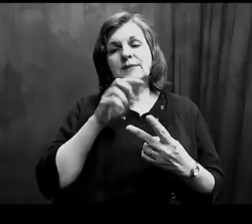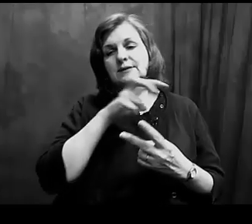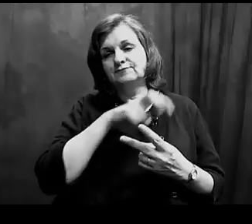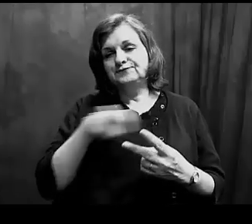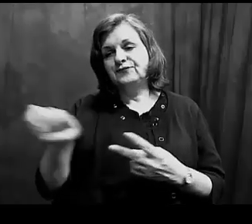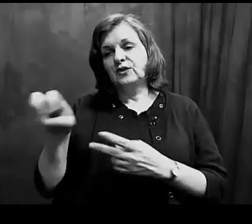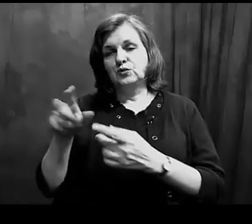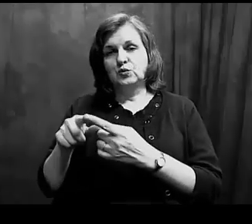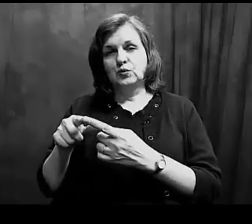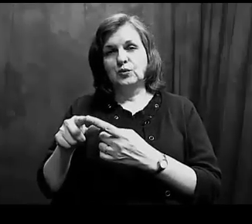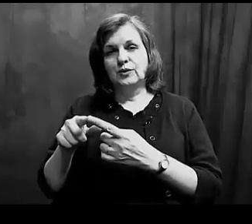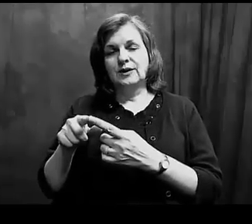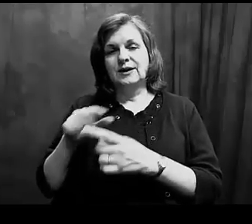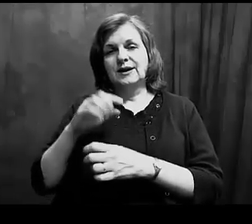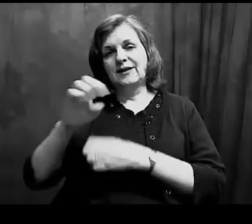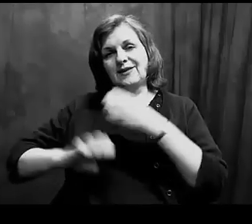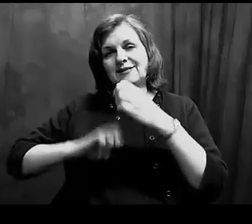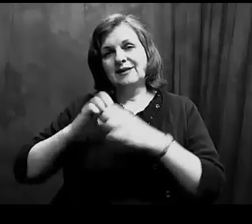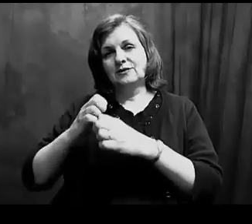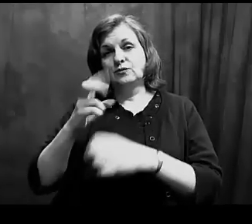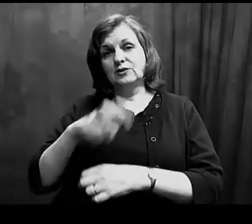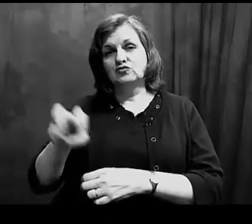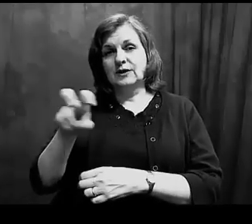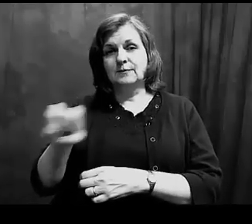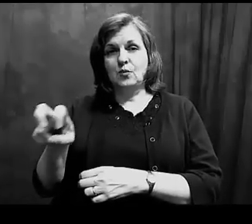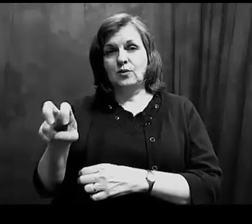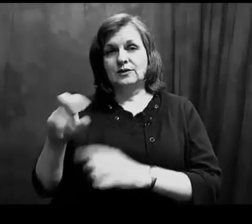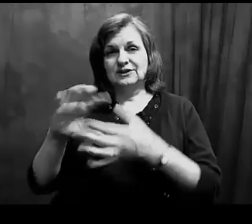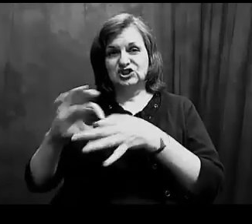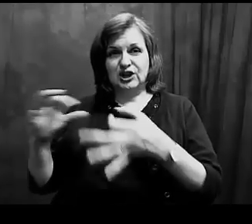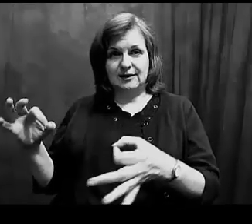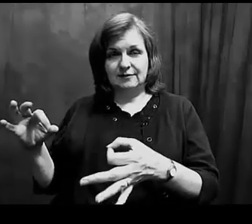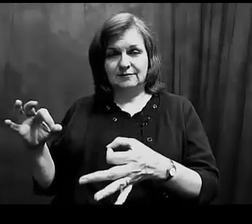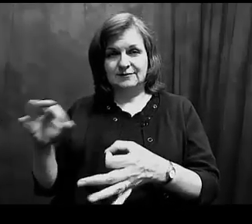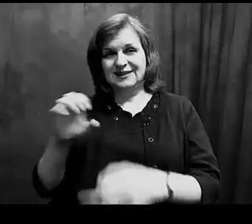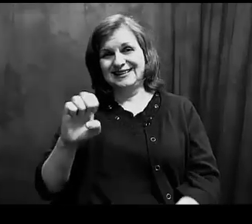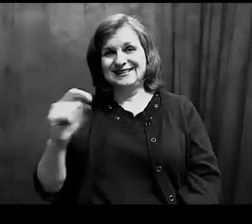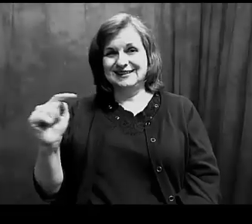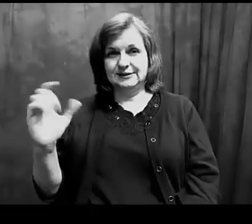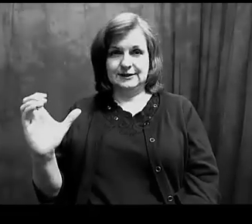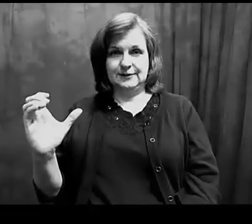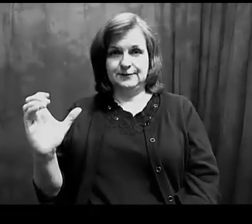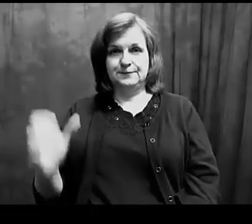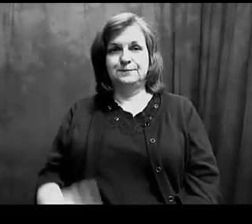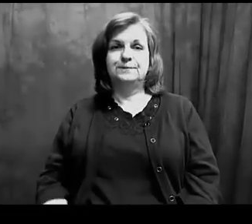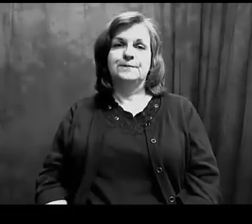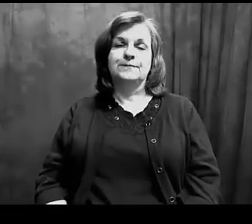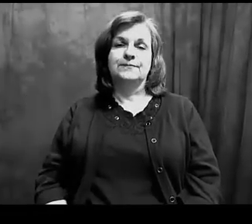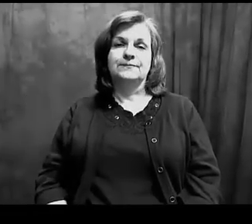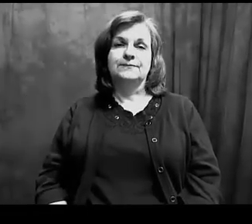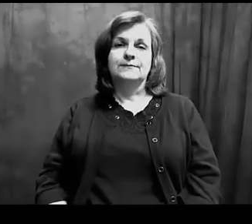carriers that can then go down to the electron transport chain